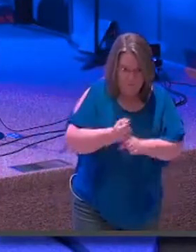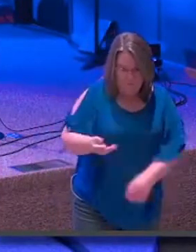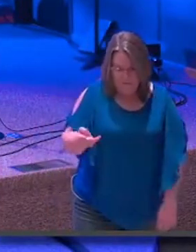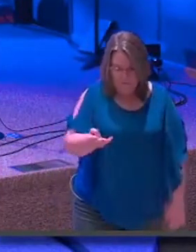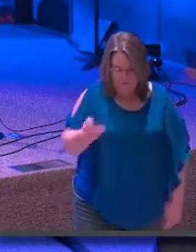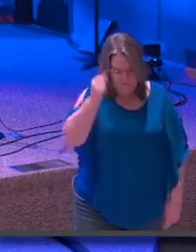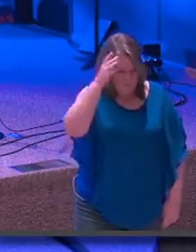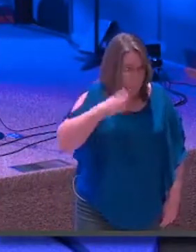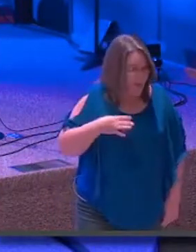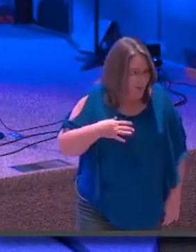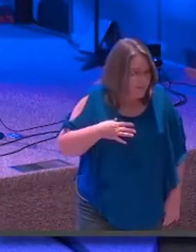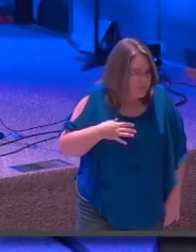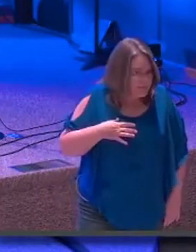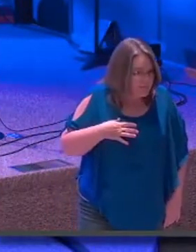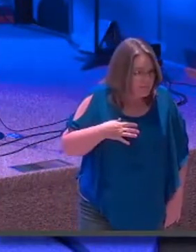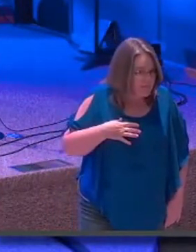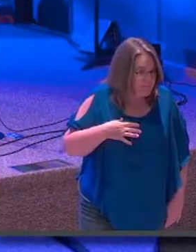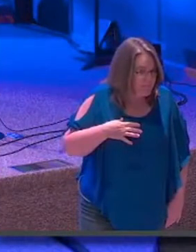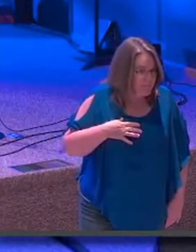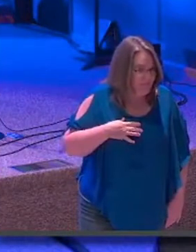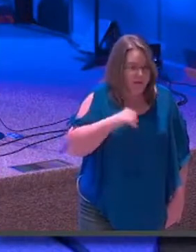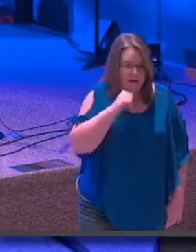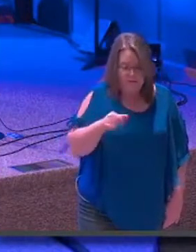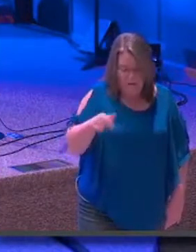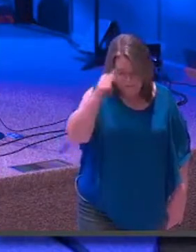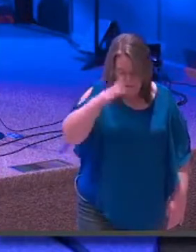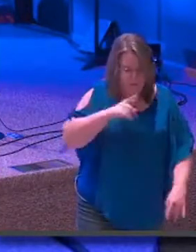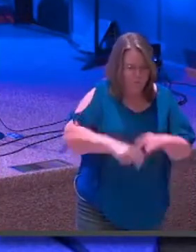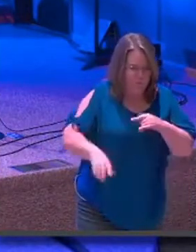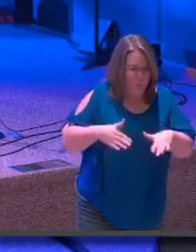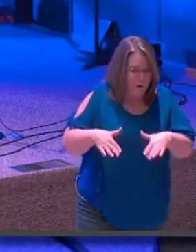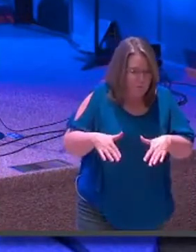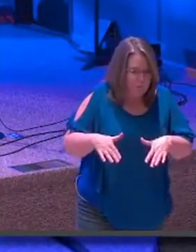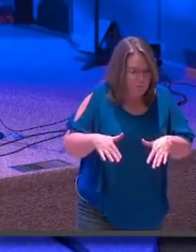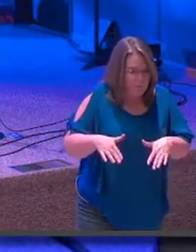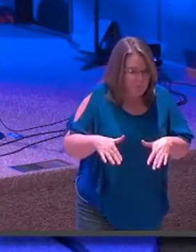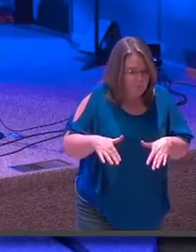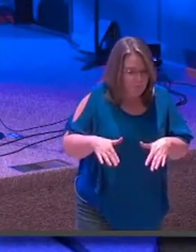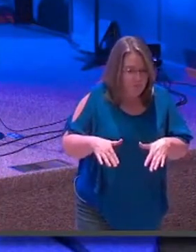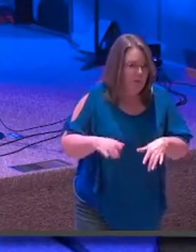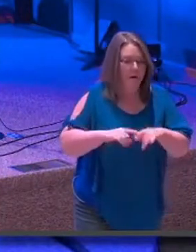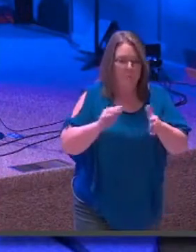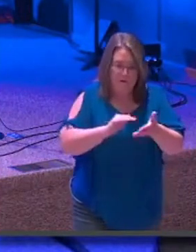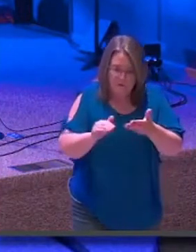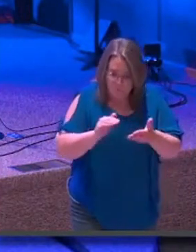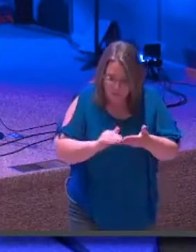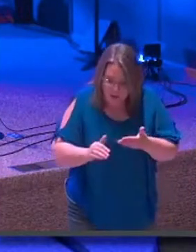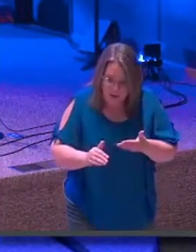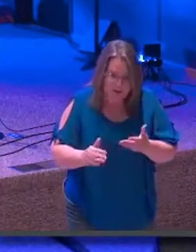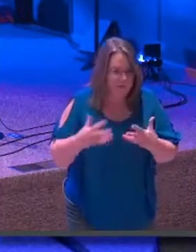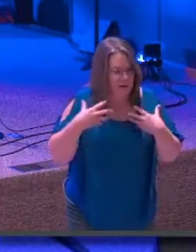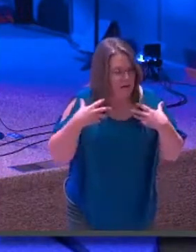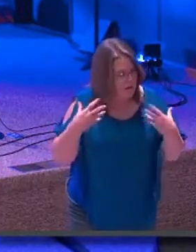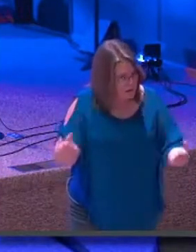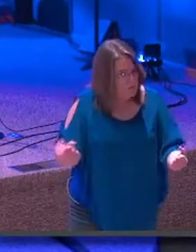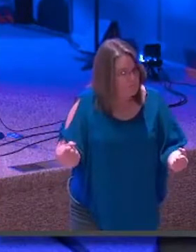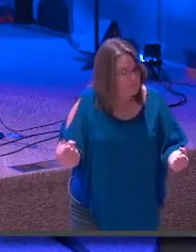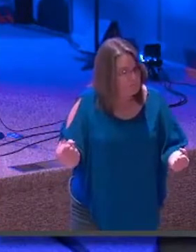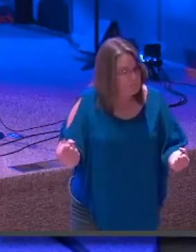men, not the paralytic, he forgave, he acted, he healed.